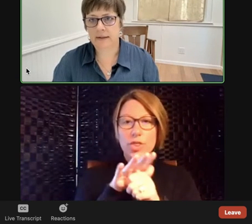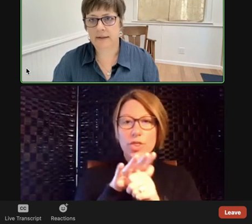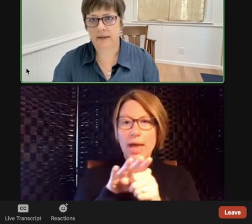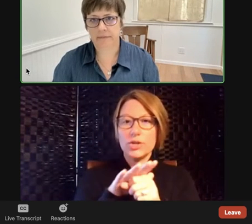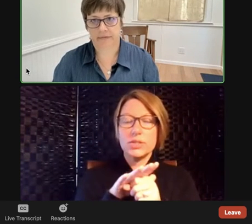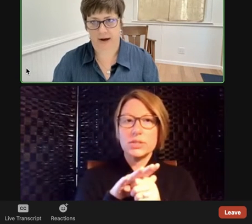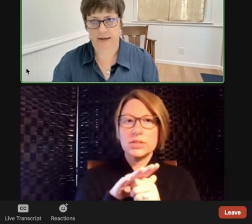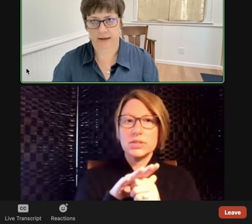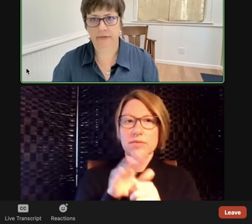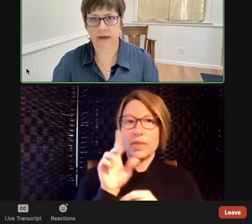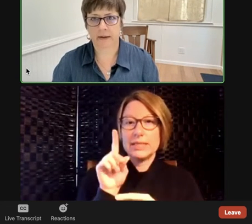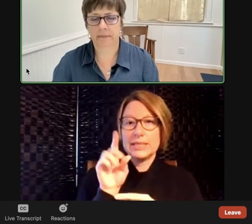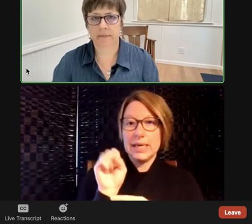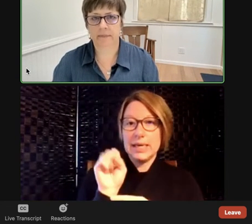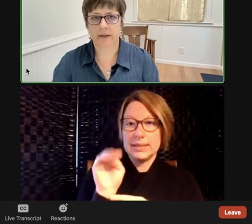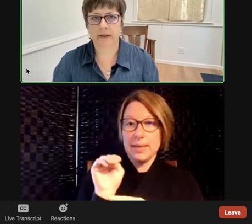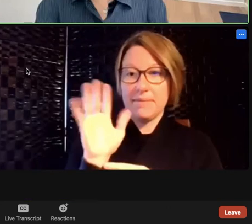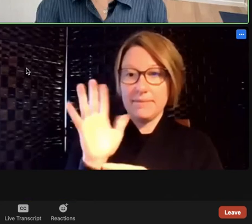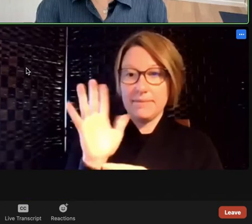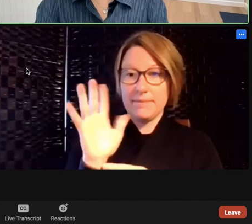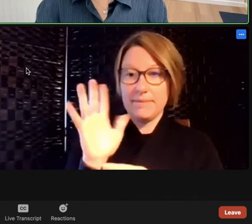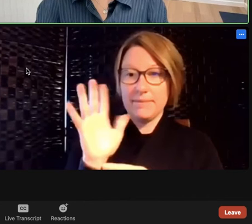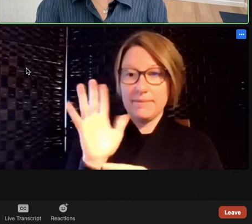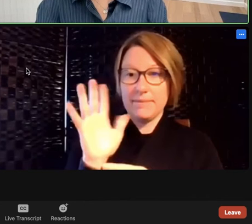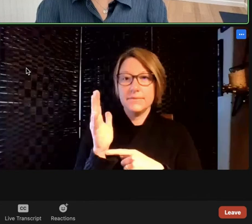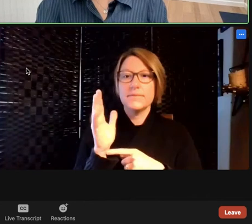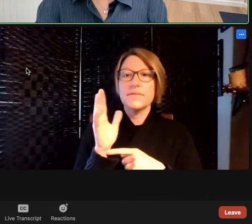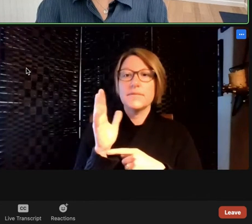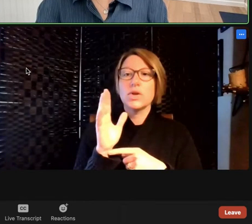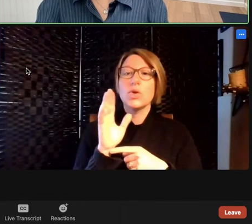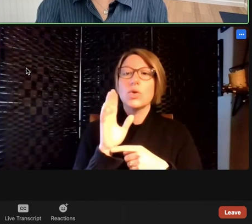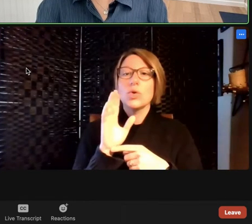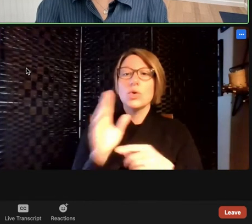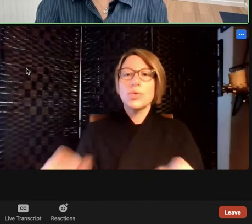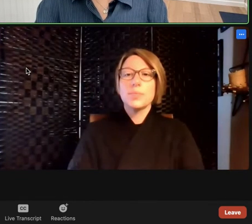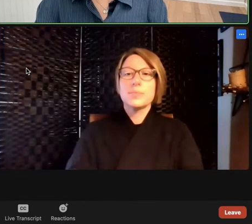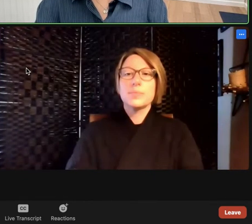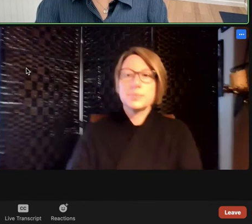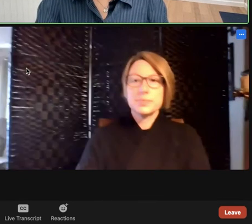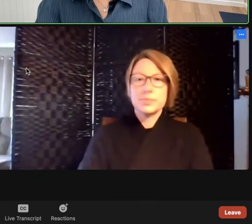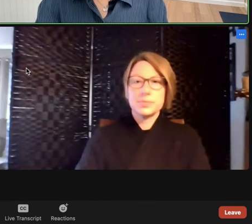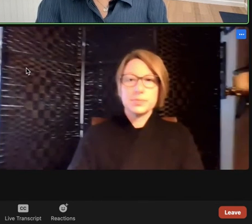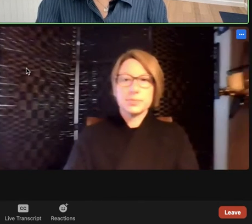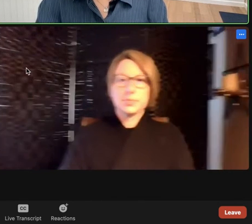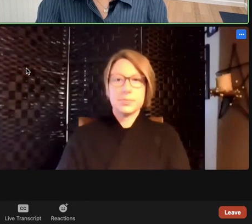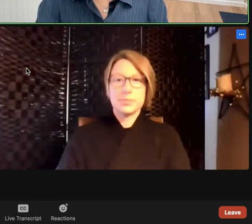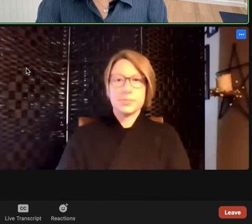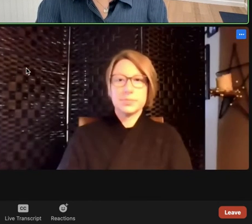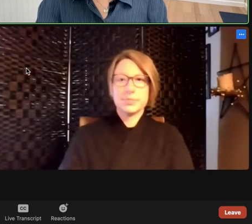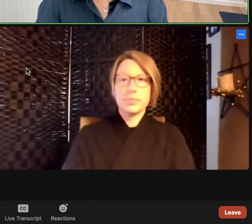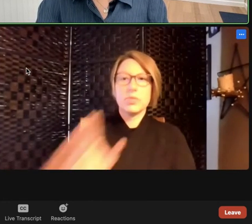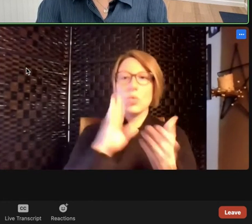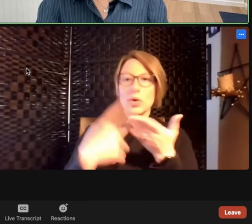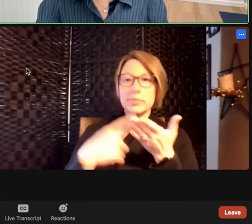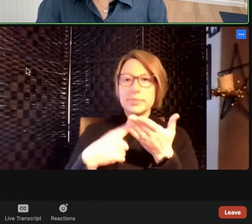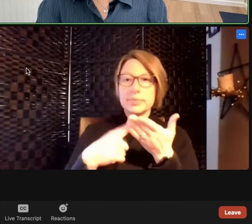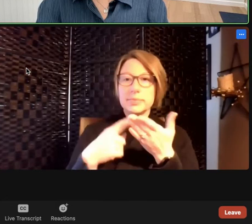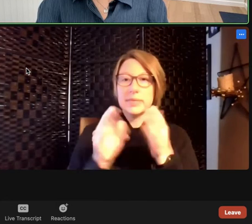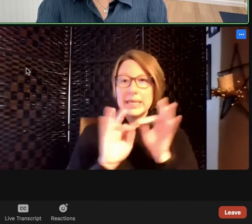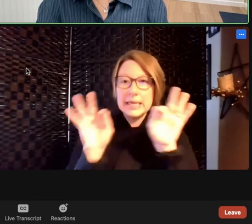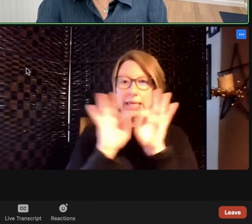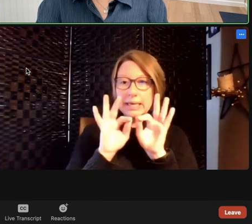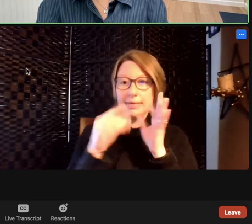the DSM-5, that they talk about key features. And it's areas in communication and